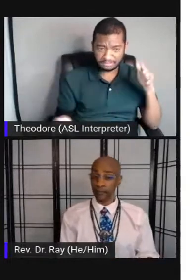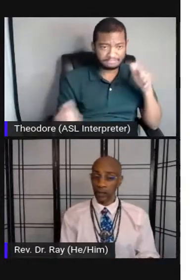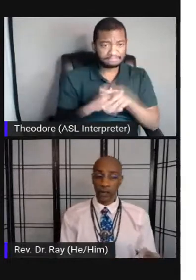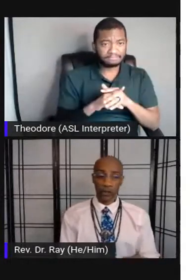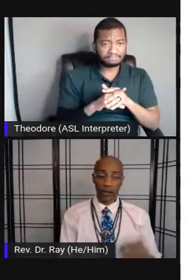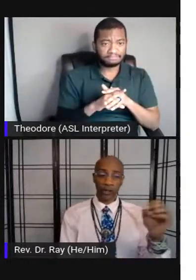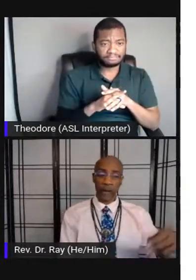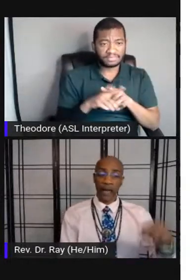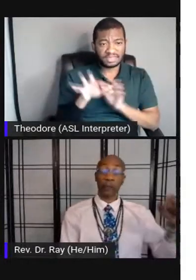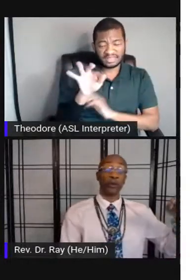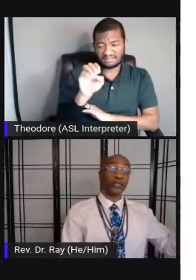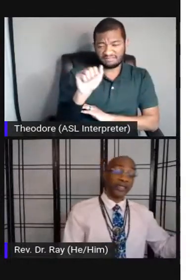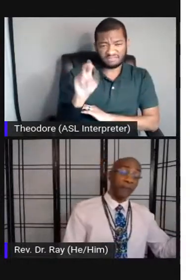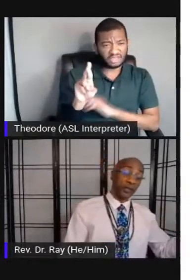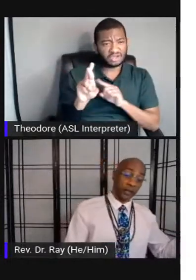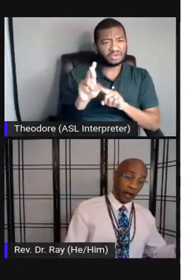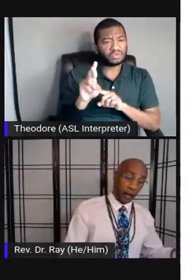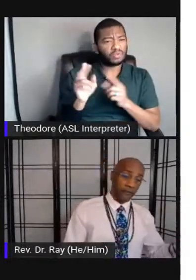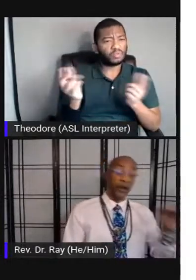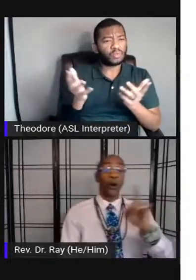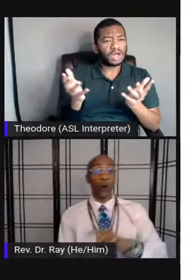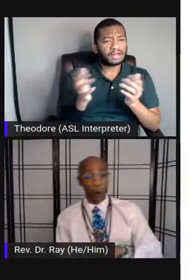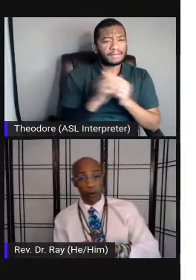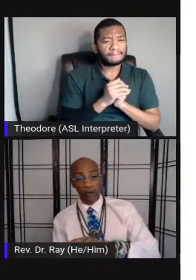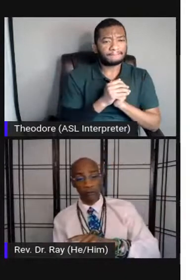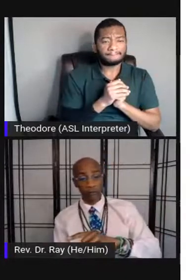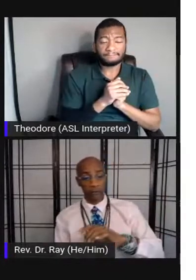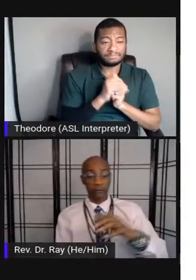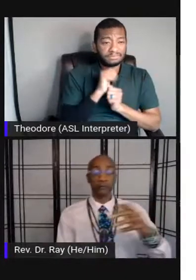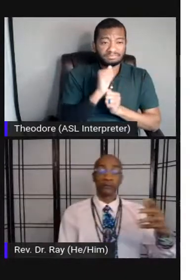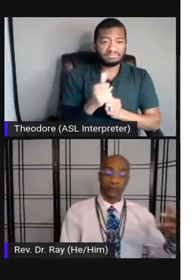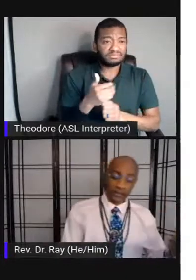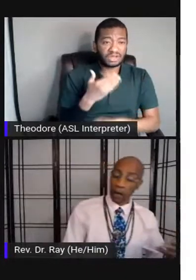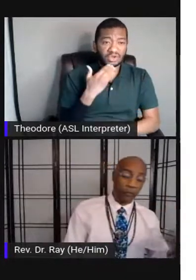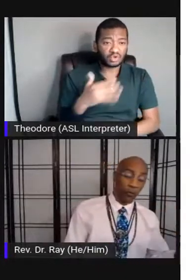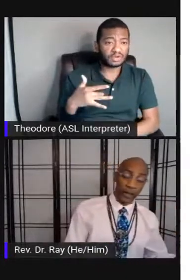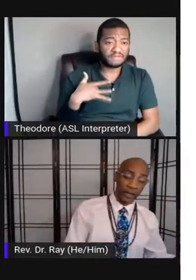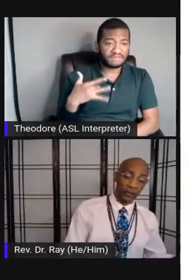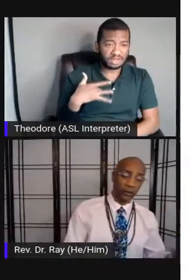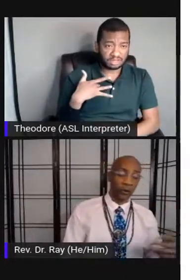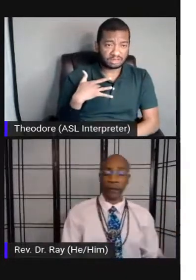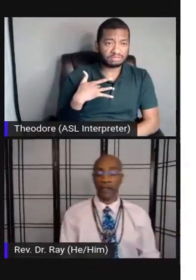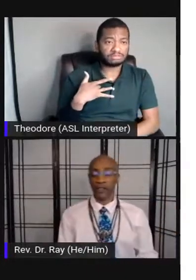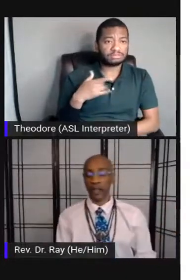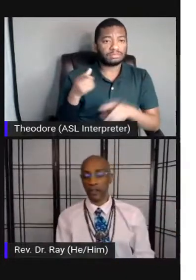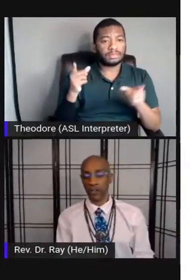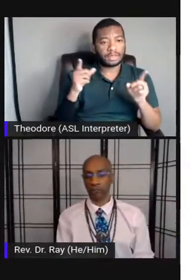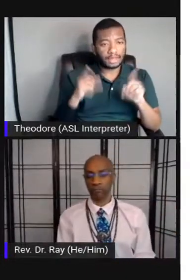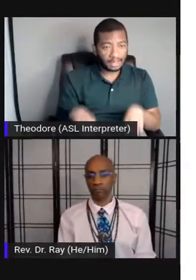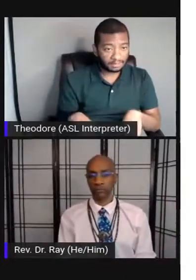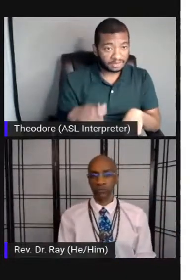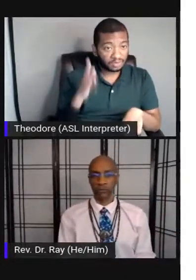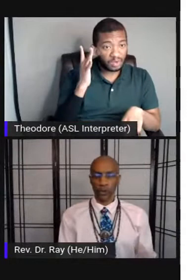feeling triggered by the perception of or some real or imagined